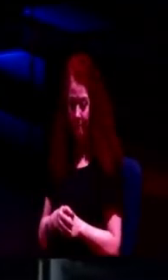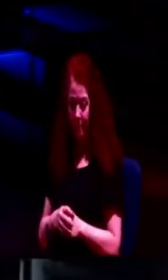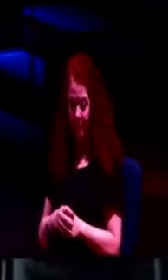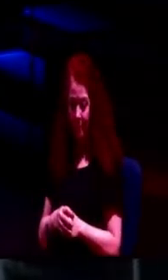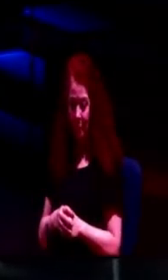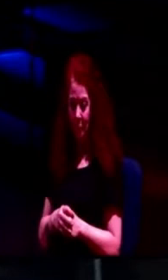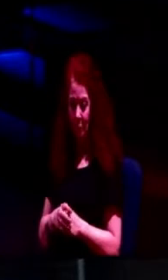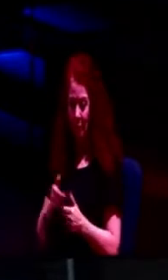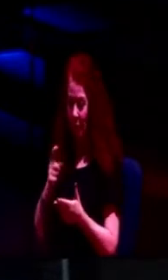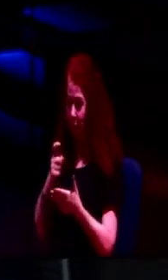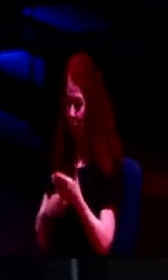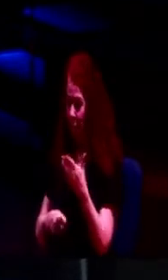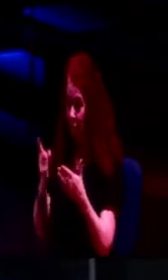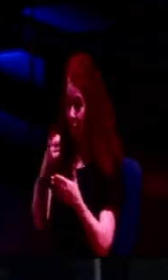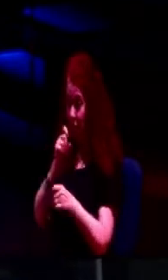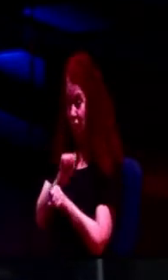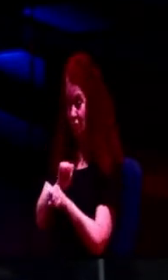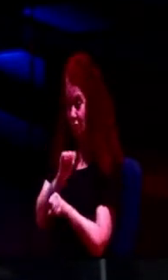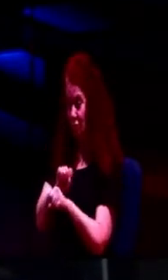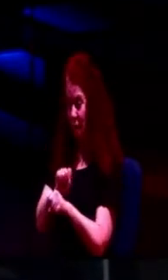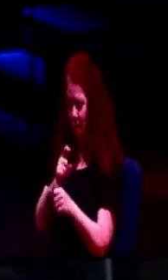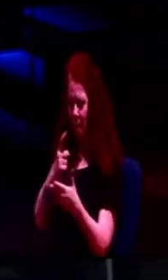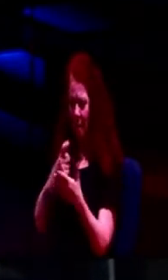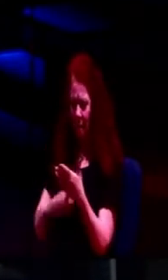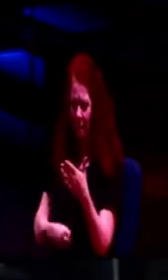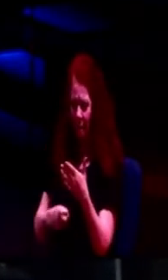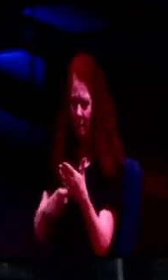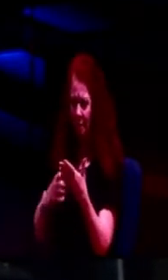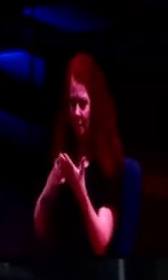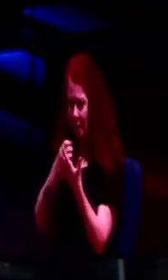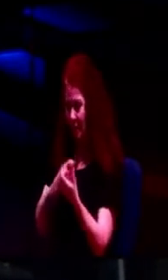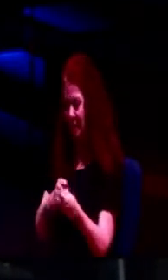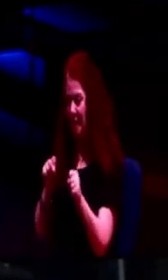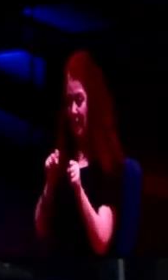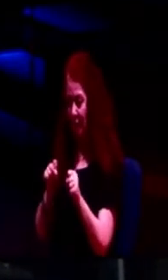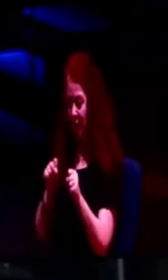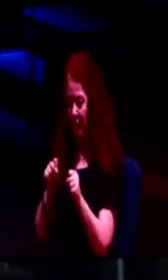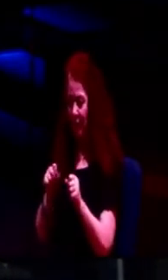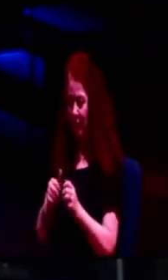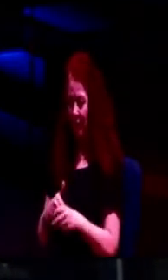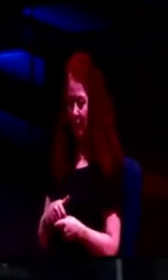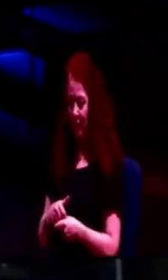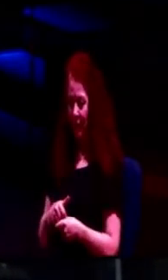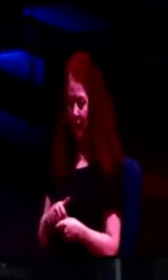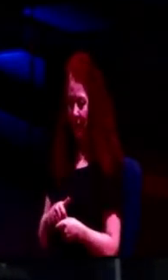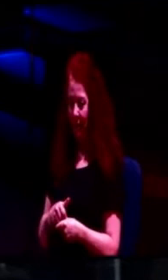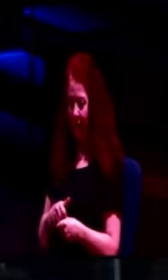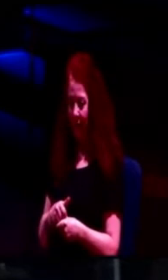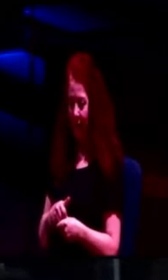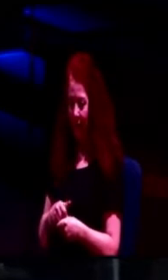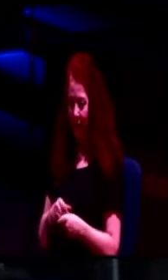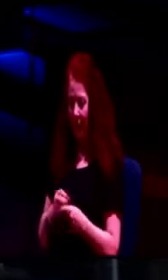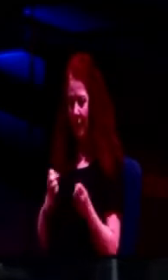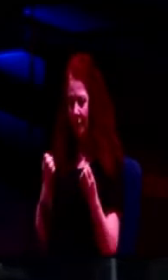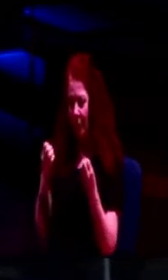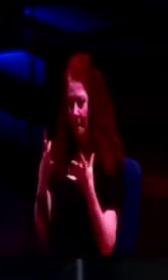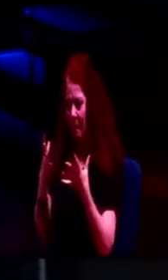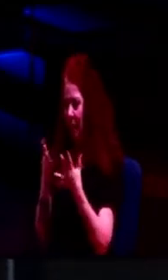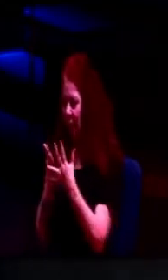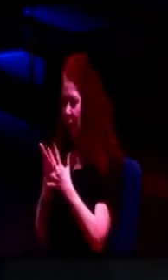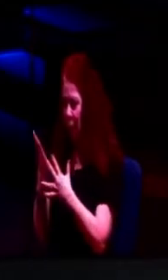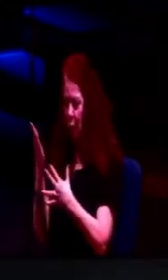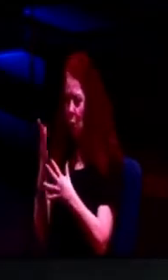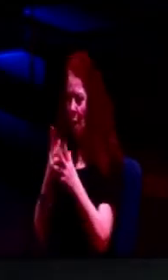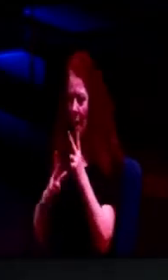It could cost you jobs. It could cost you security. And for many throughout history,